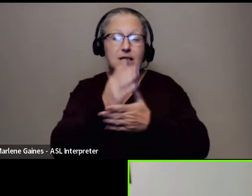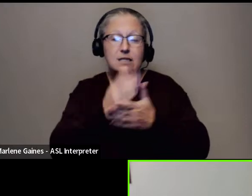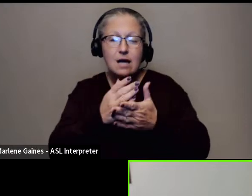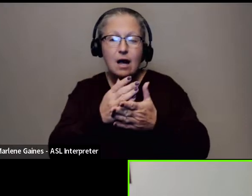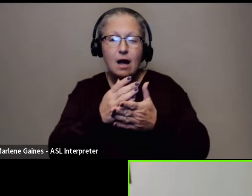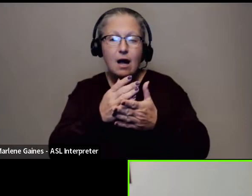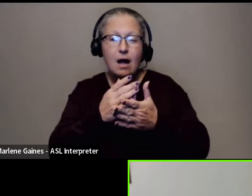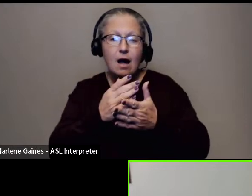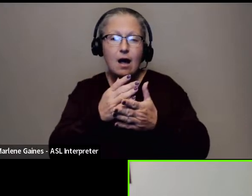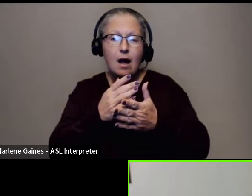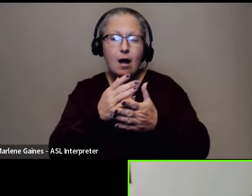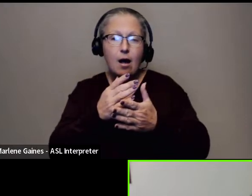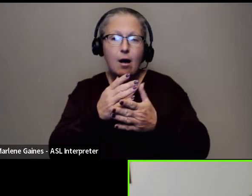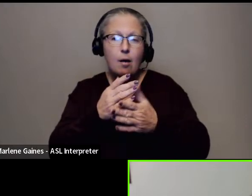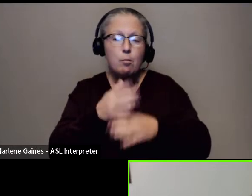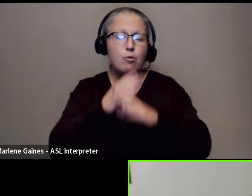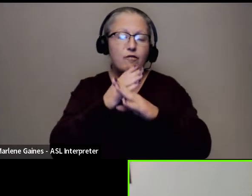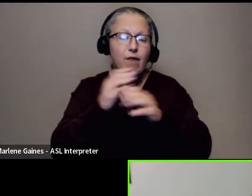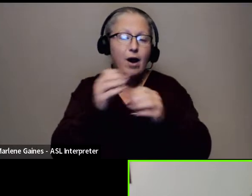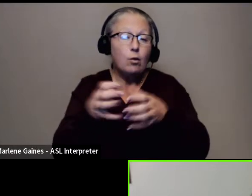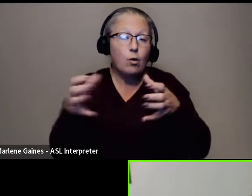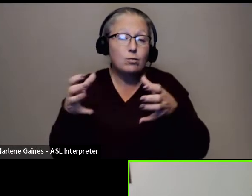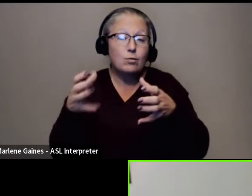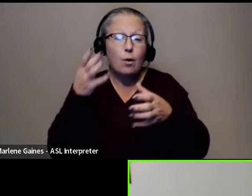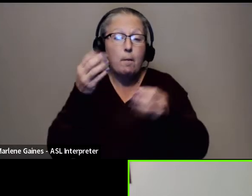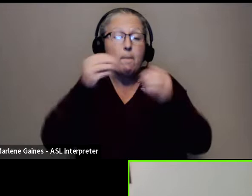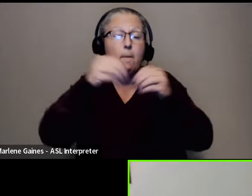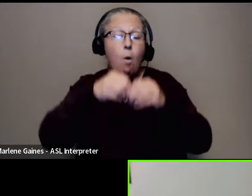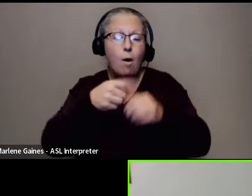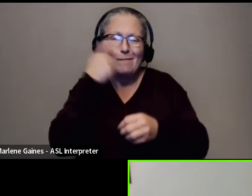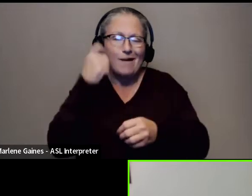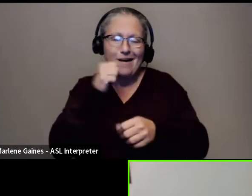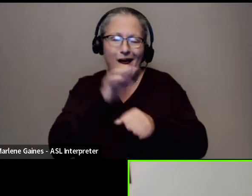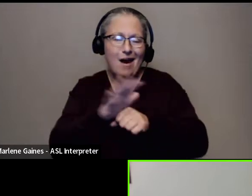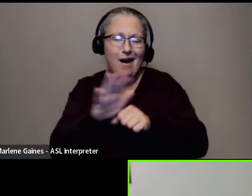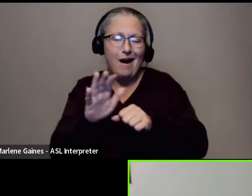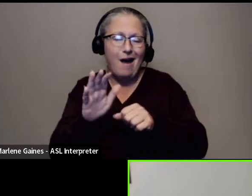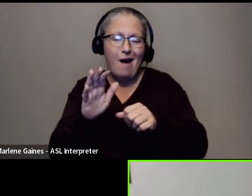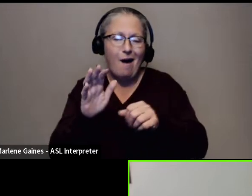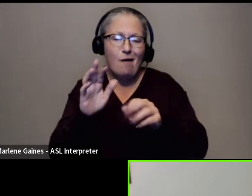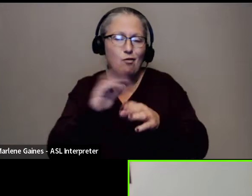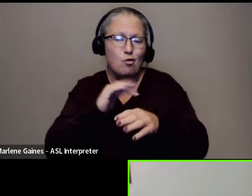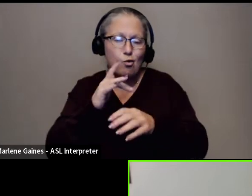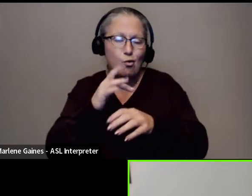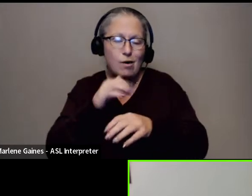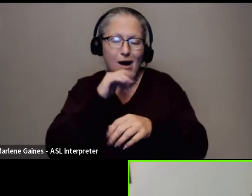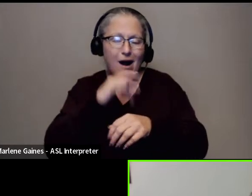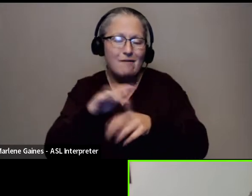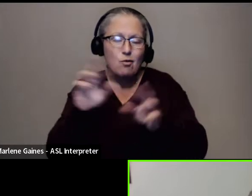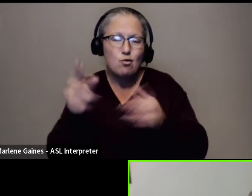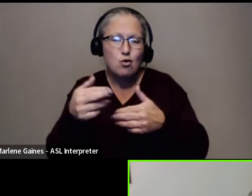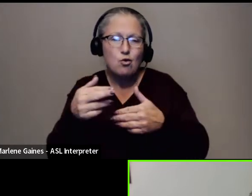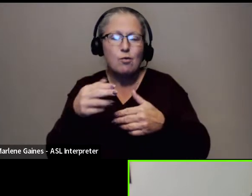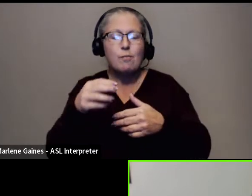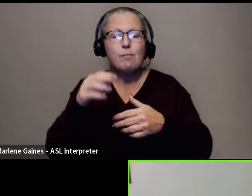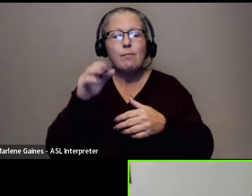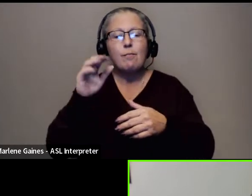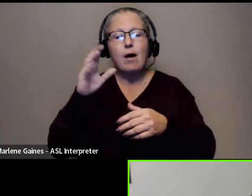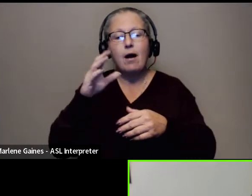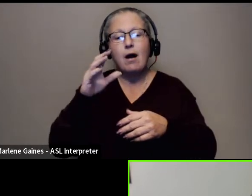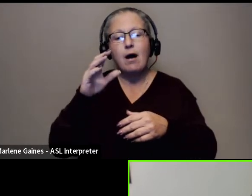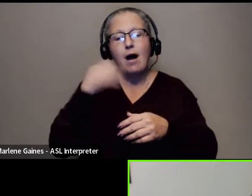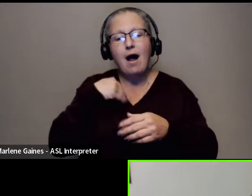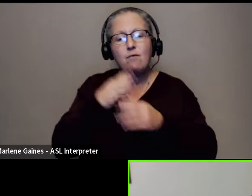holding it back from growing even further are just classroom space. And our English as a second language program in our consortium